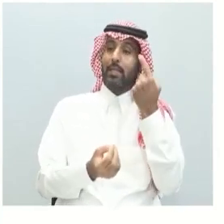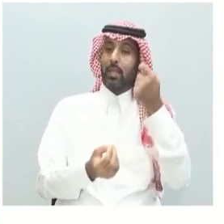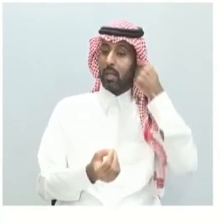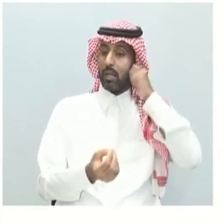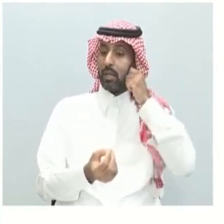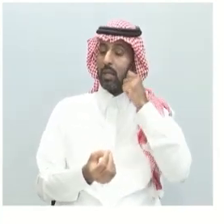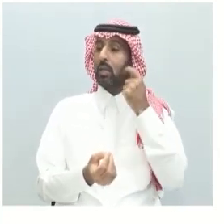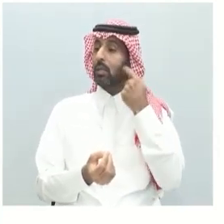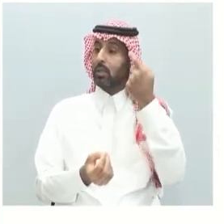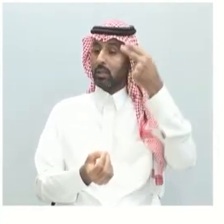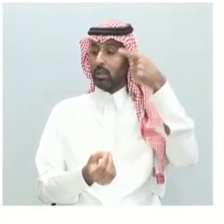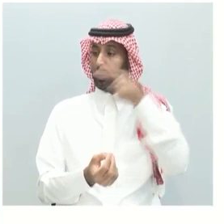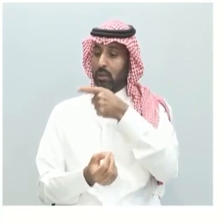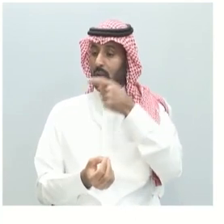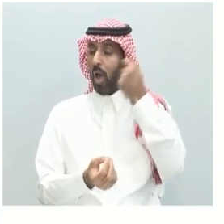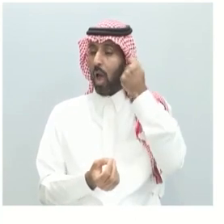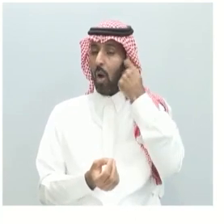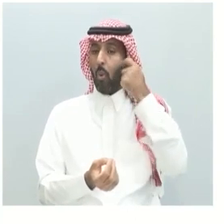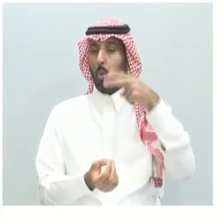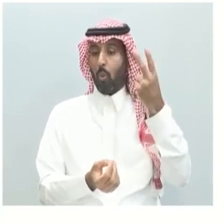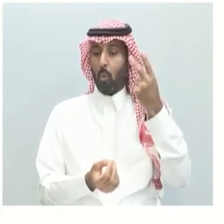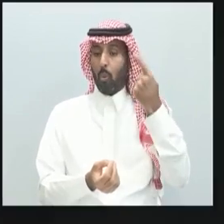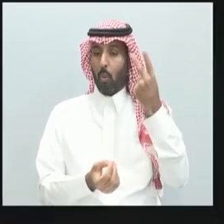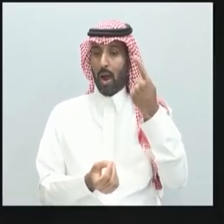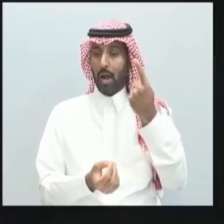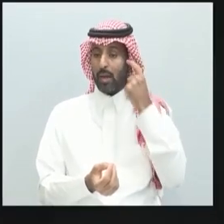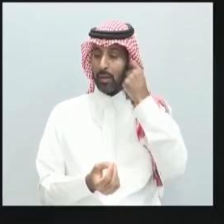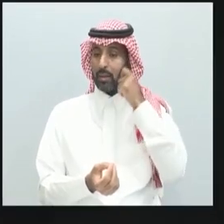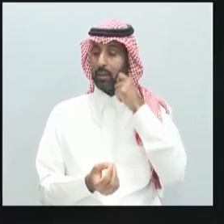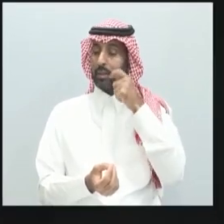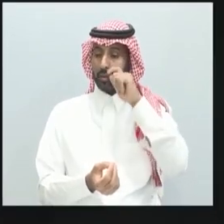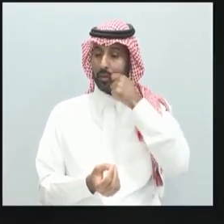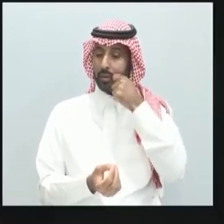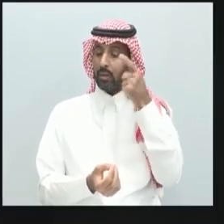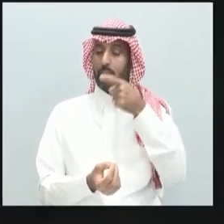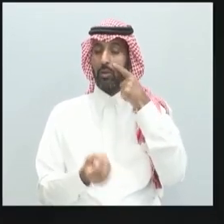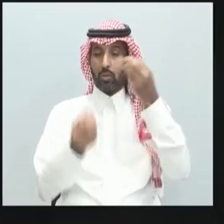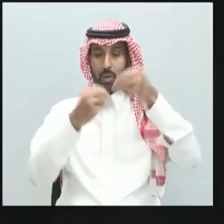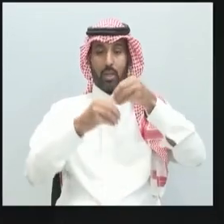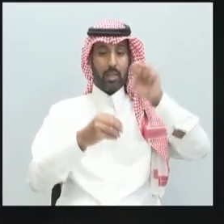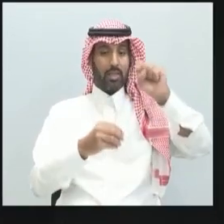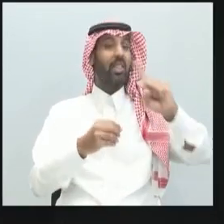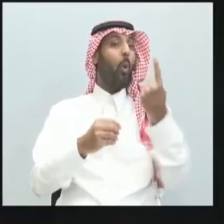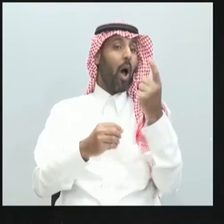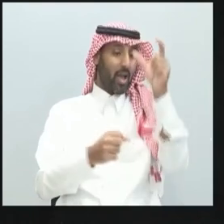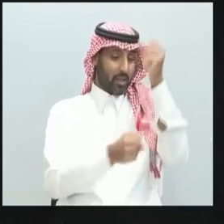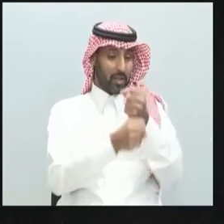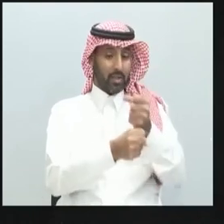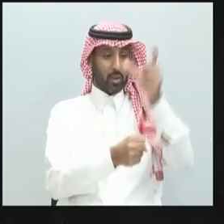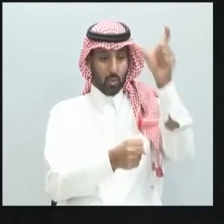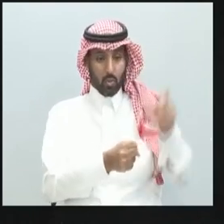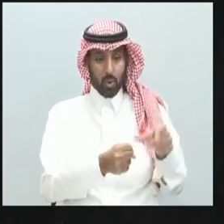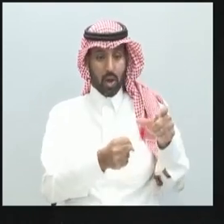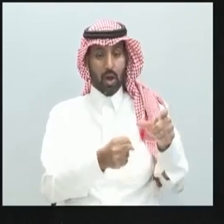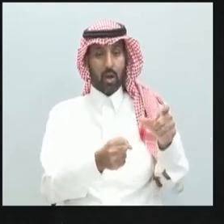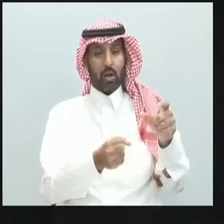So you know, when you use the simple present with he, she, or it, we add S or ES. So these are the